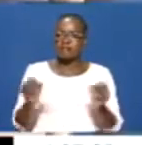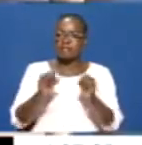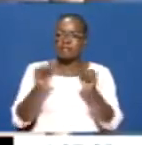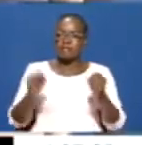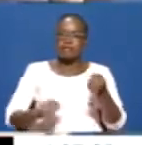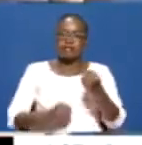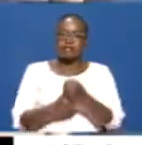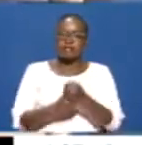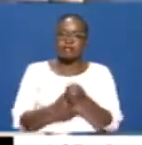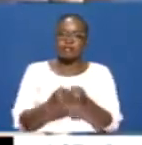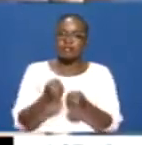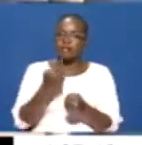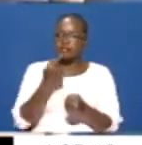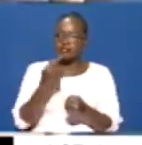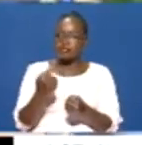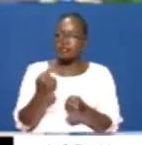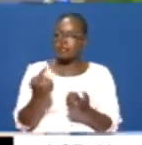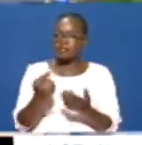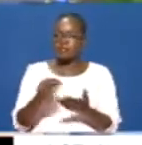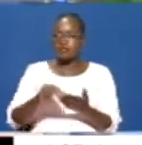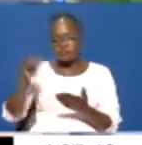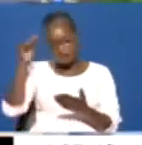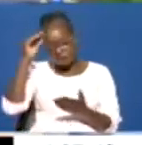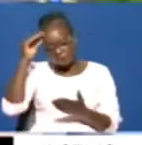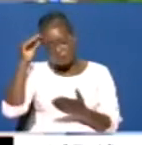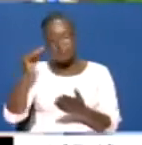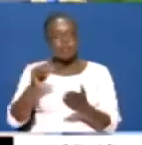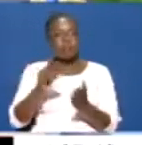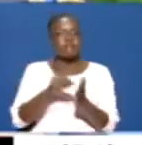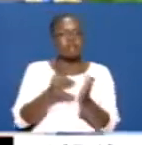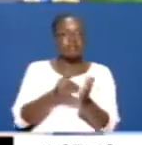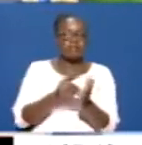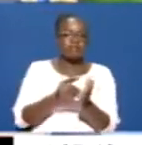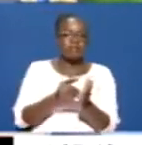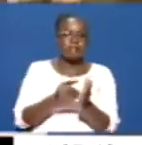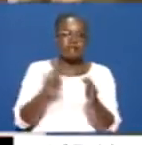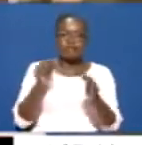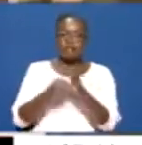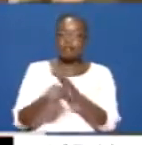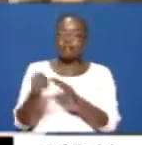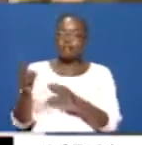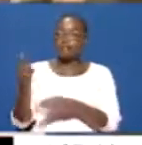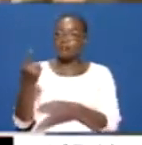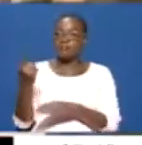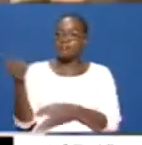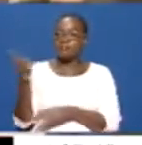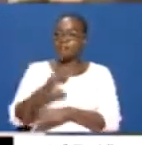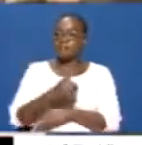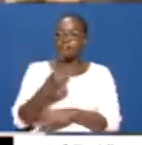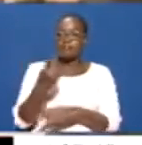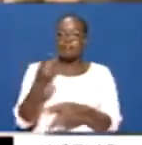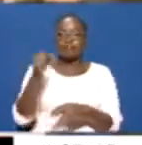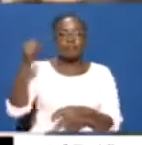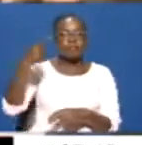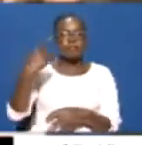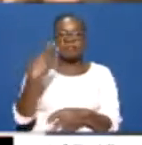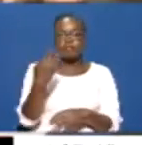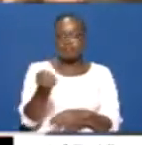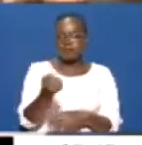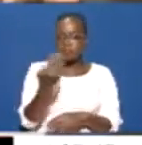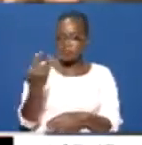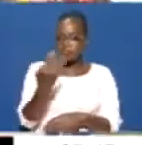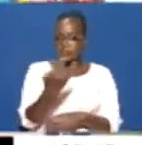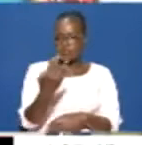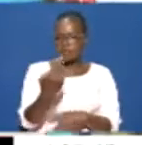by a 100 megabytes education data package that can be accessed once in a day by dialing *544# and following